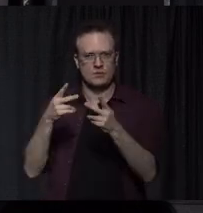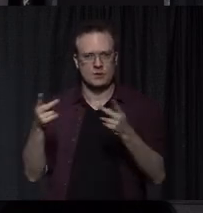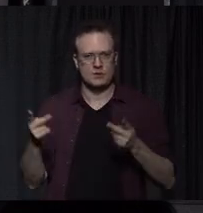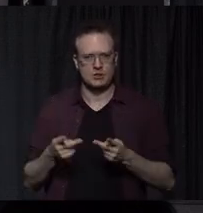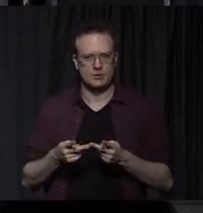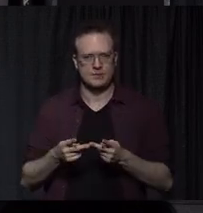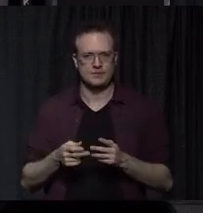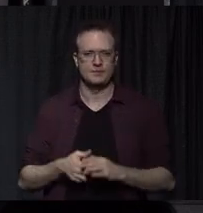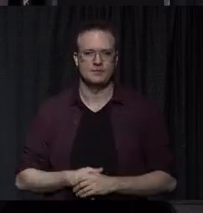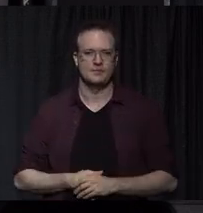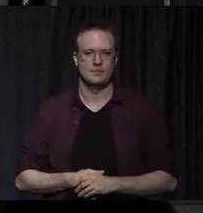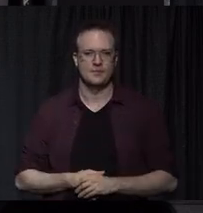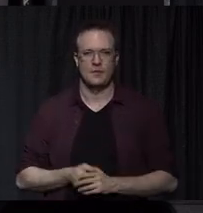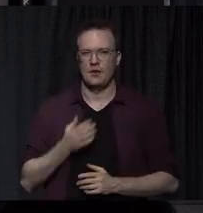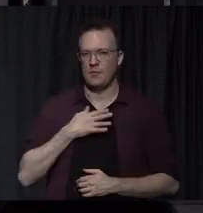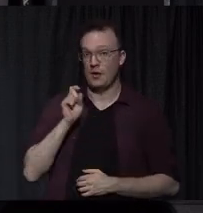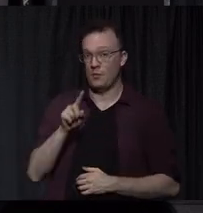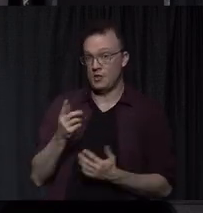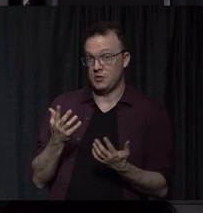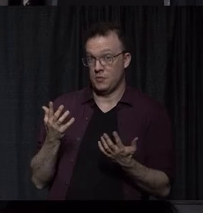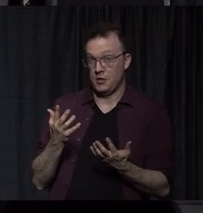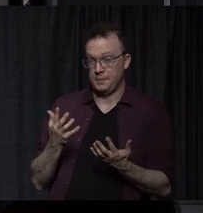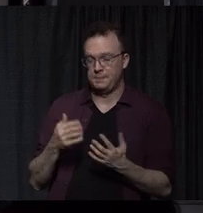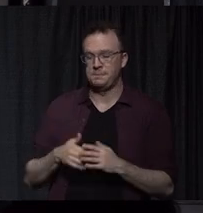positions. My question is,